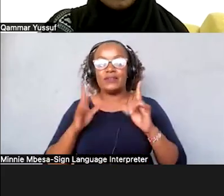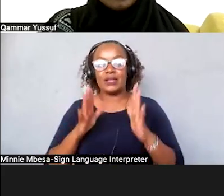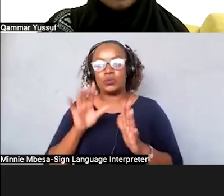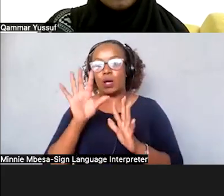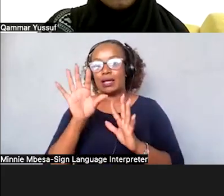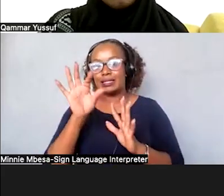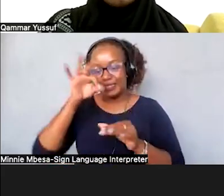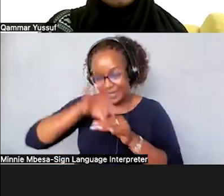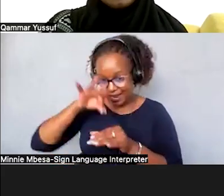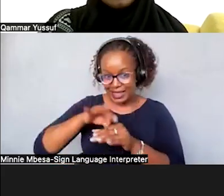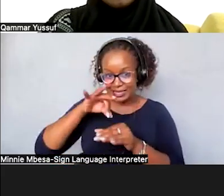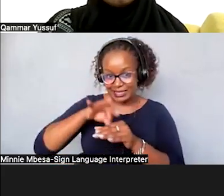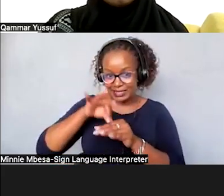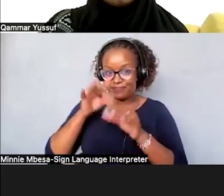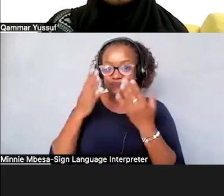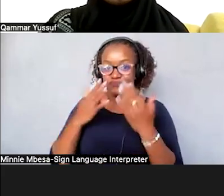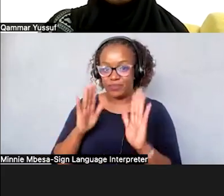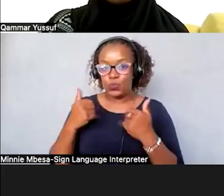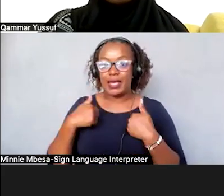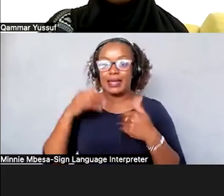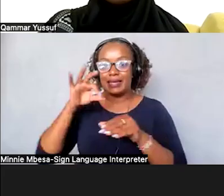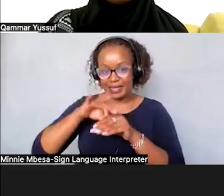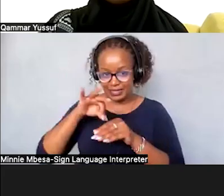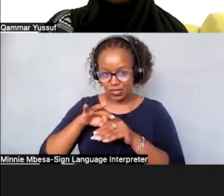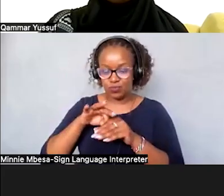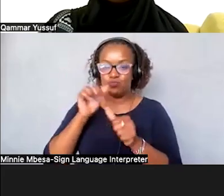elected. Actually, there was an election. They were elected.